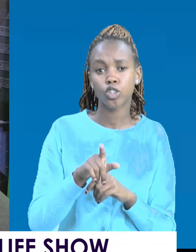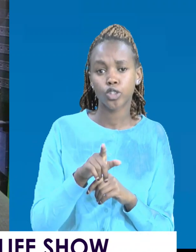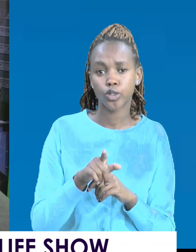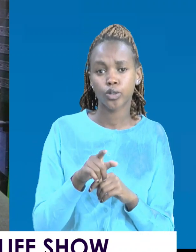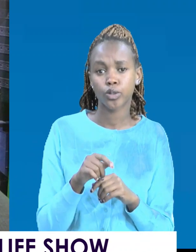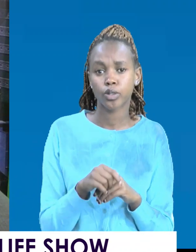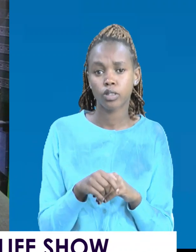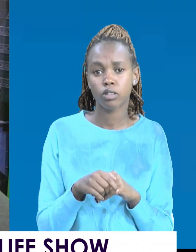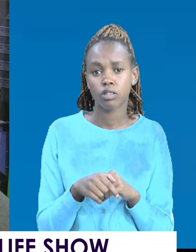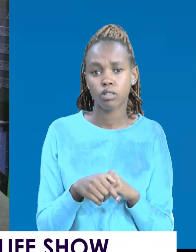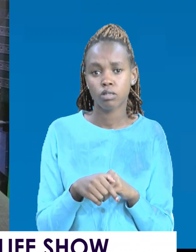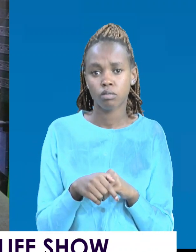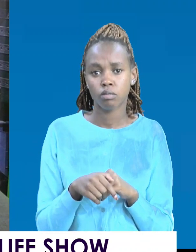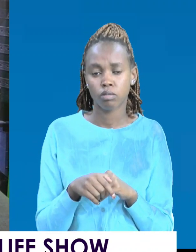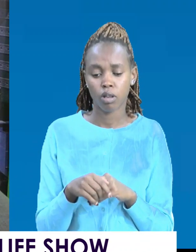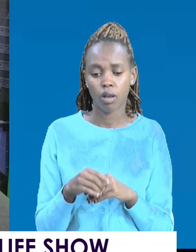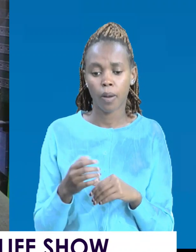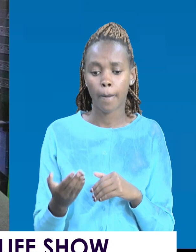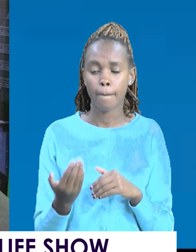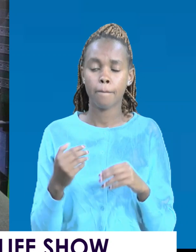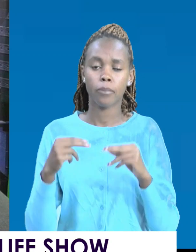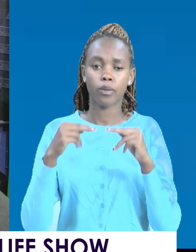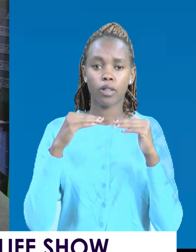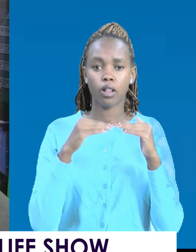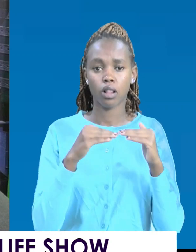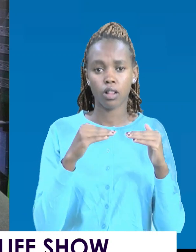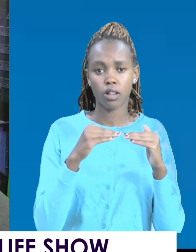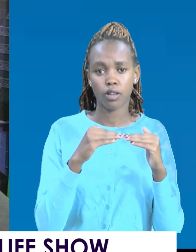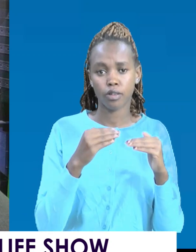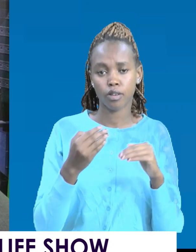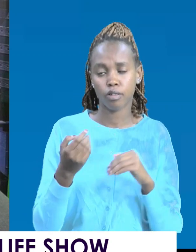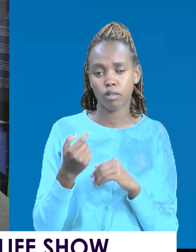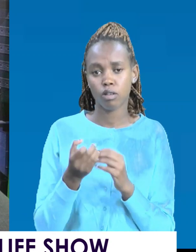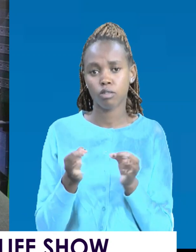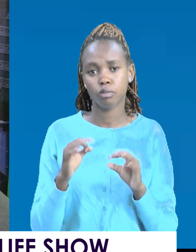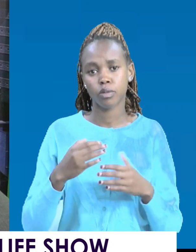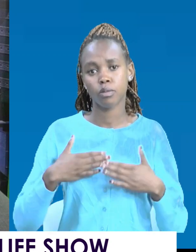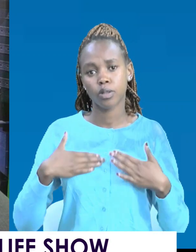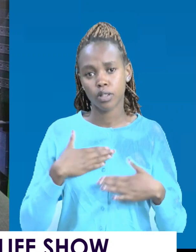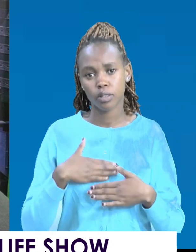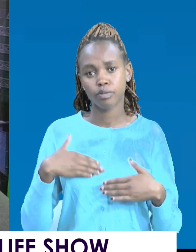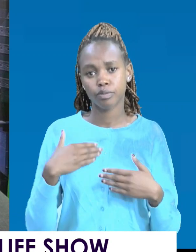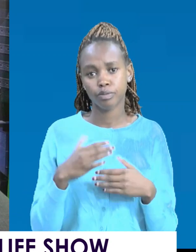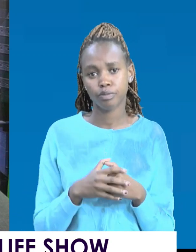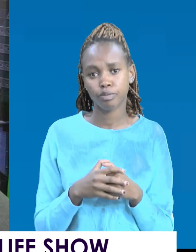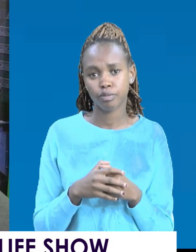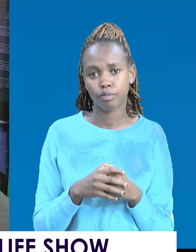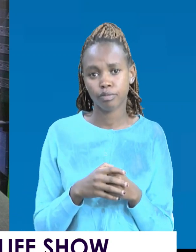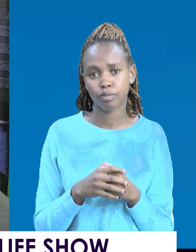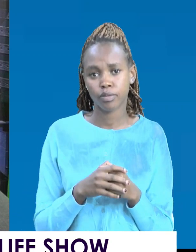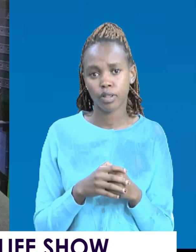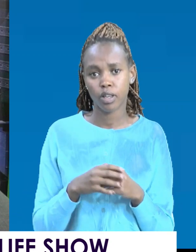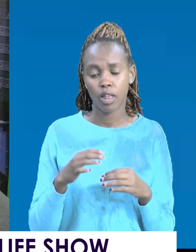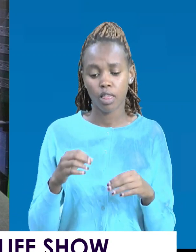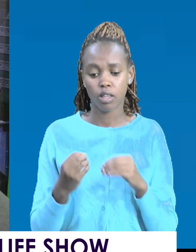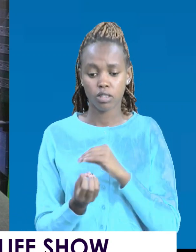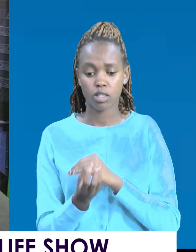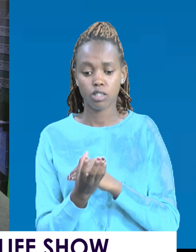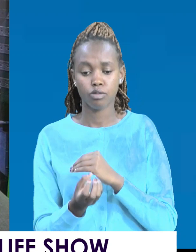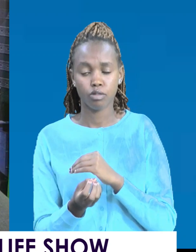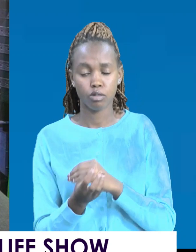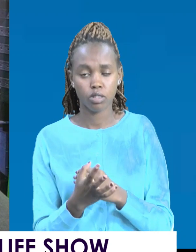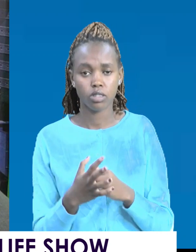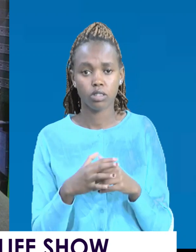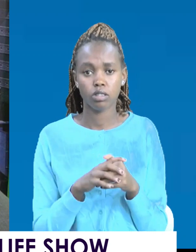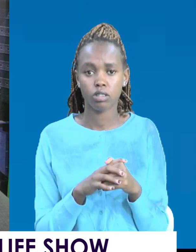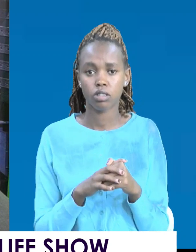the level of people, putting on the glasses of the world. That is an art of influence,